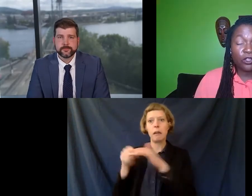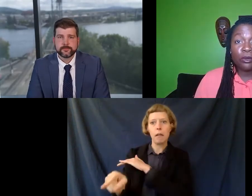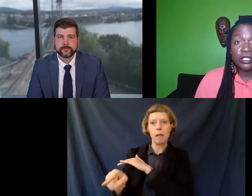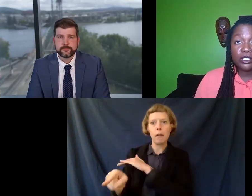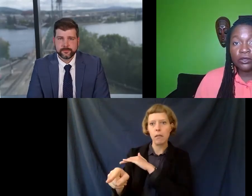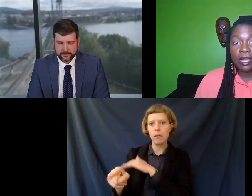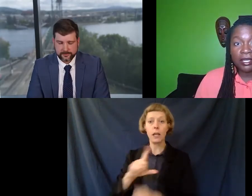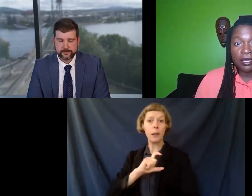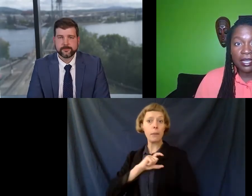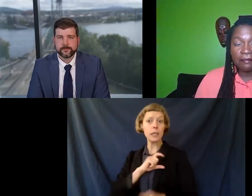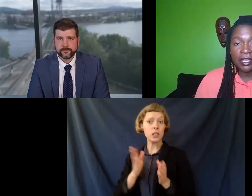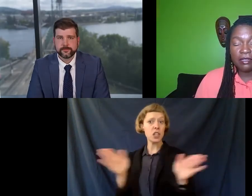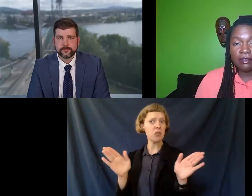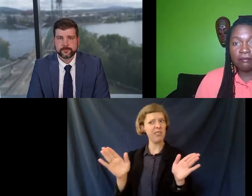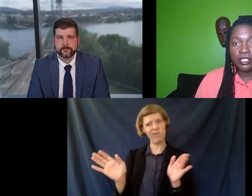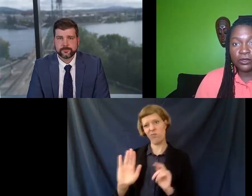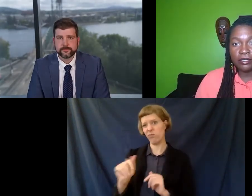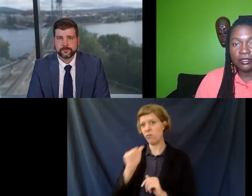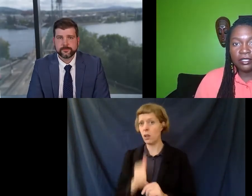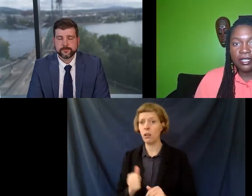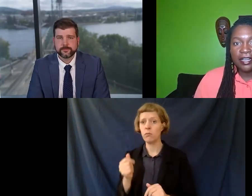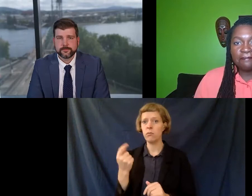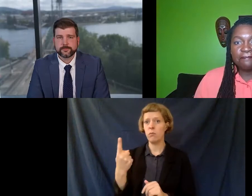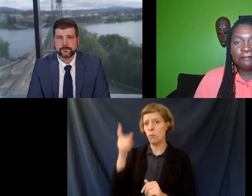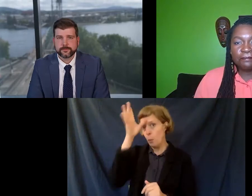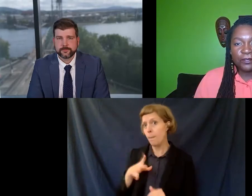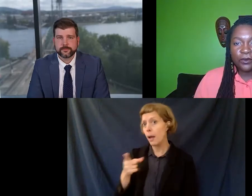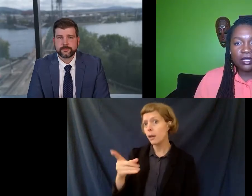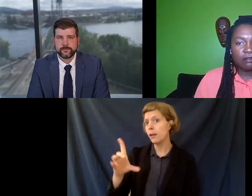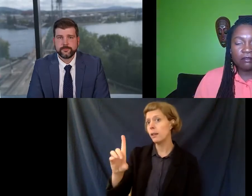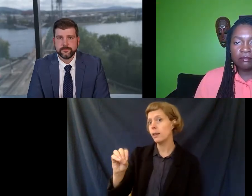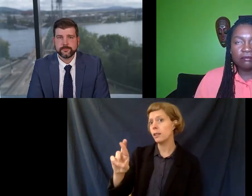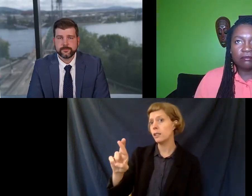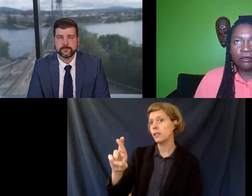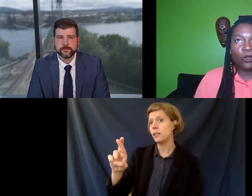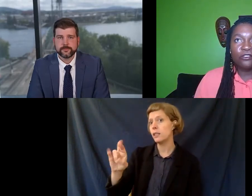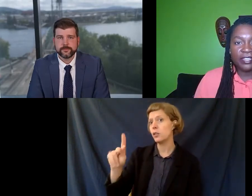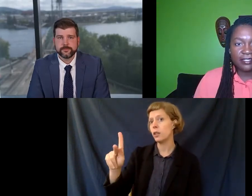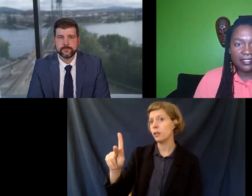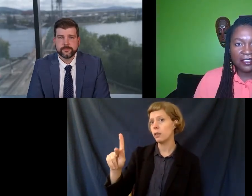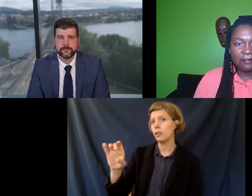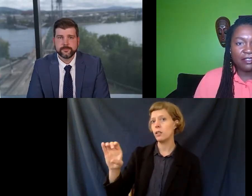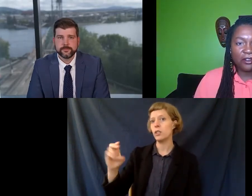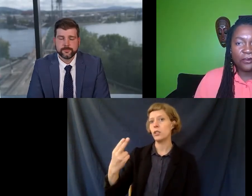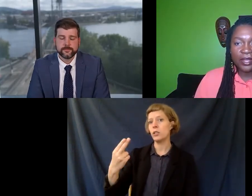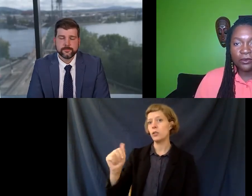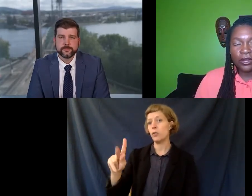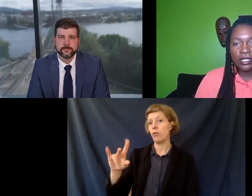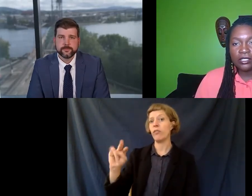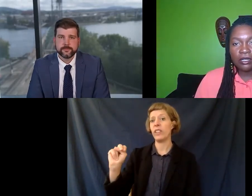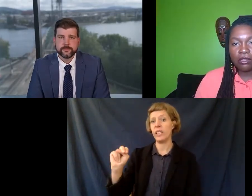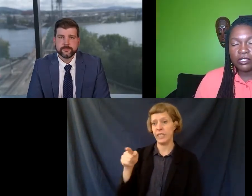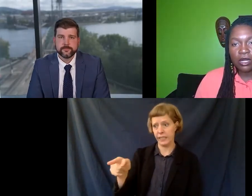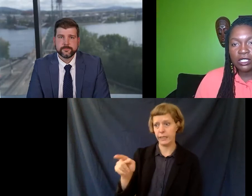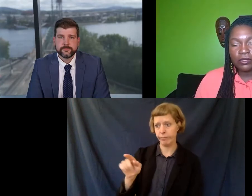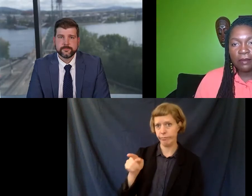was prosecuted, and there are other prosecutions that are coming in Minnesota. During all of this, being far away